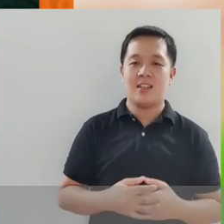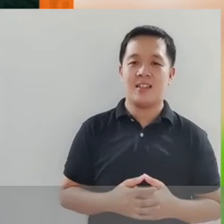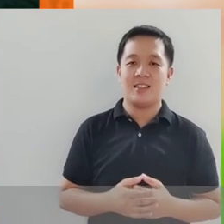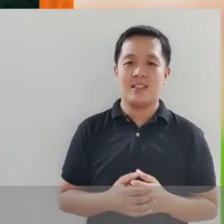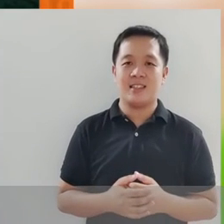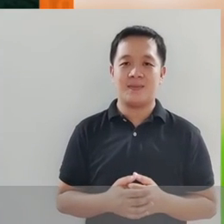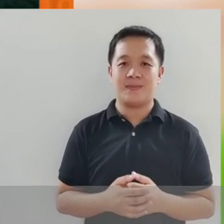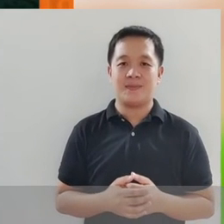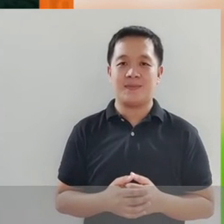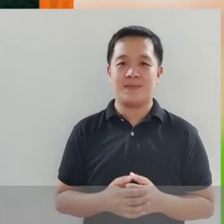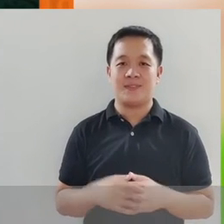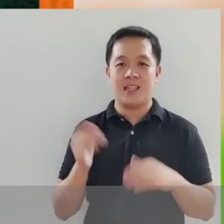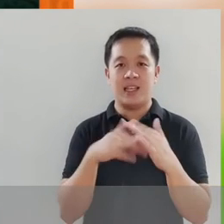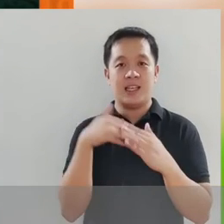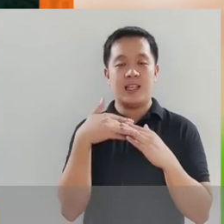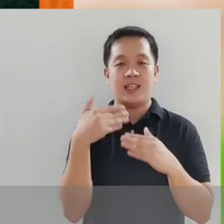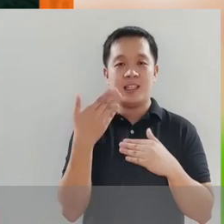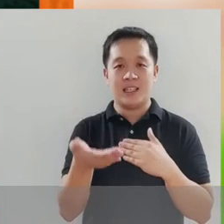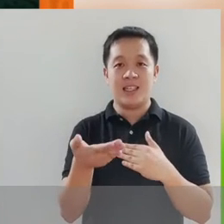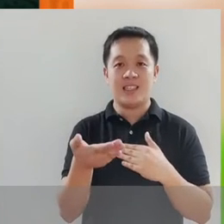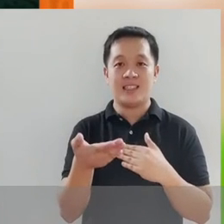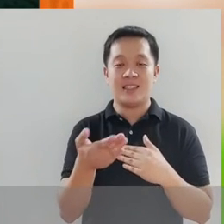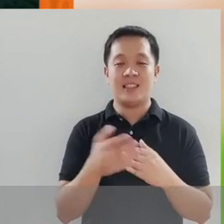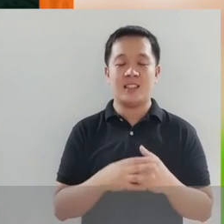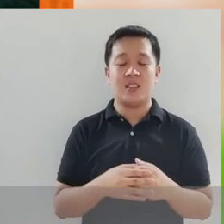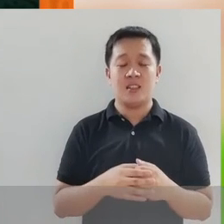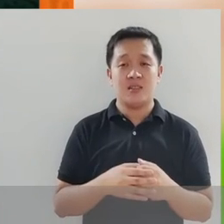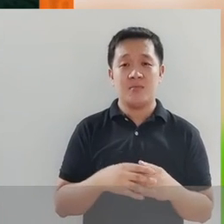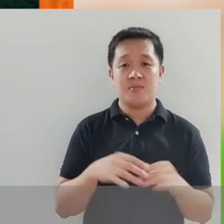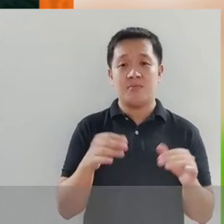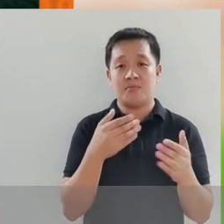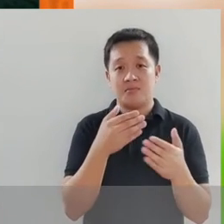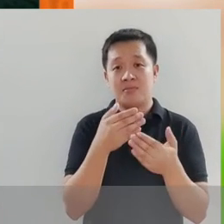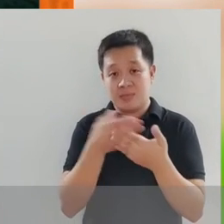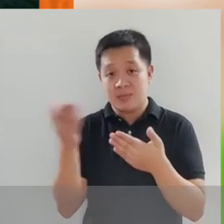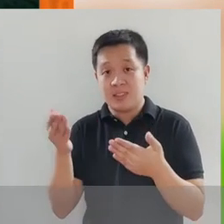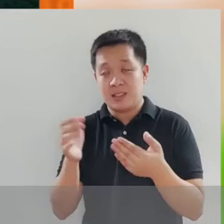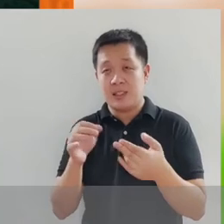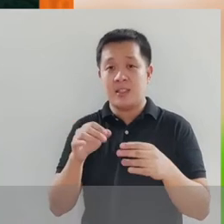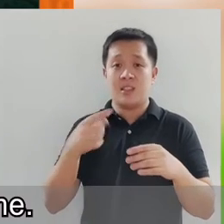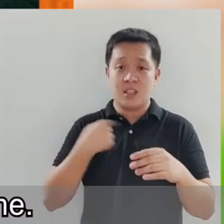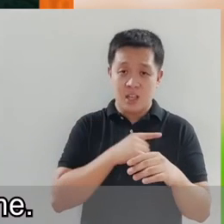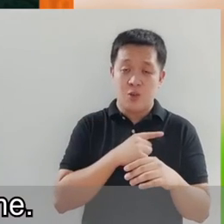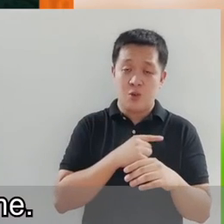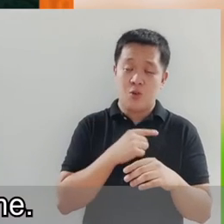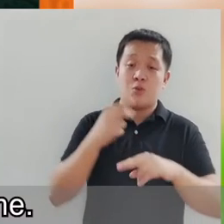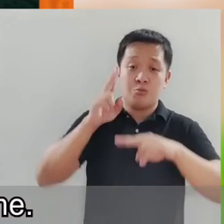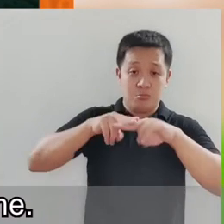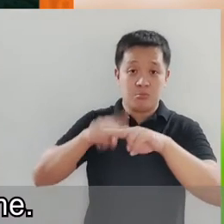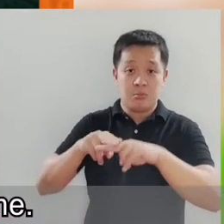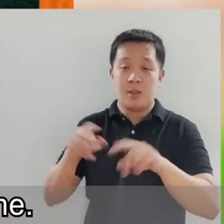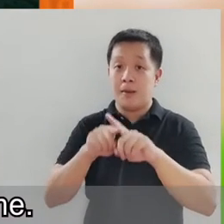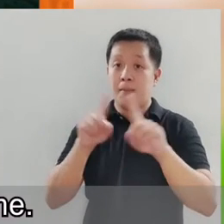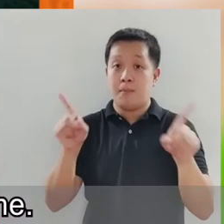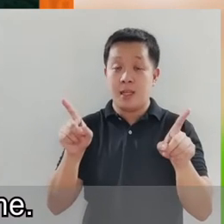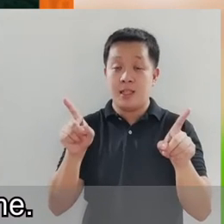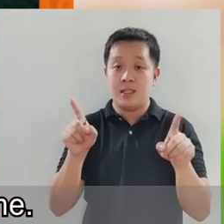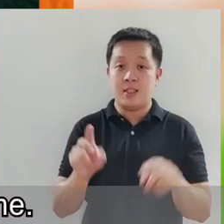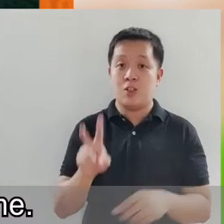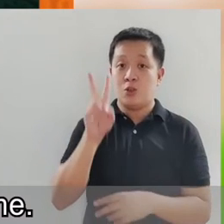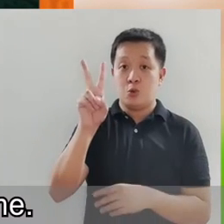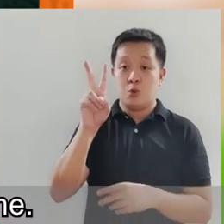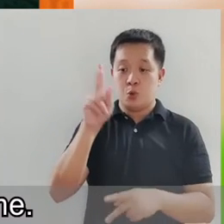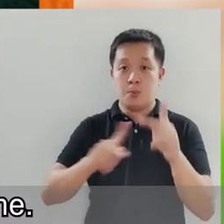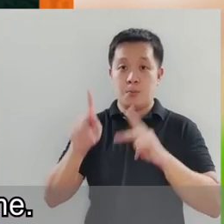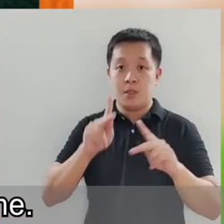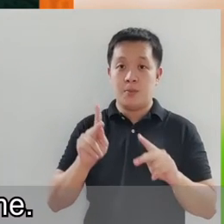C-H-A-I-R. Next one is still a thing we use to sit on, but two or more people can sit on